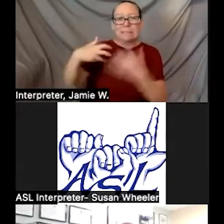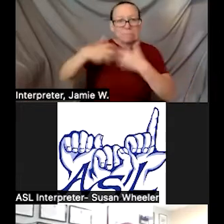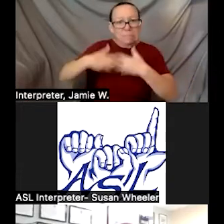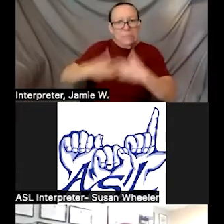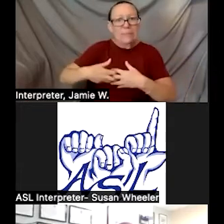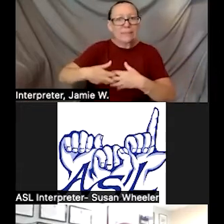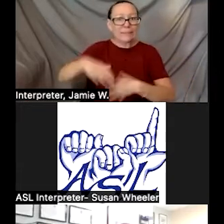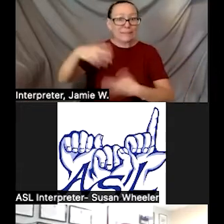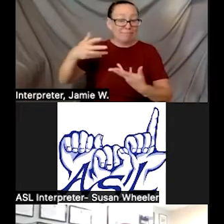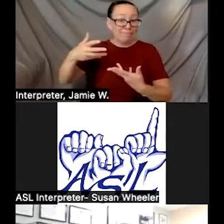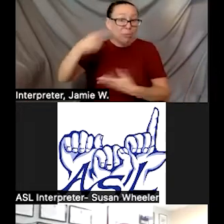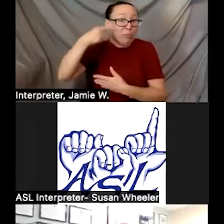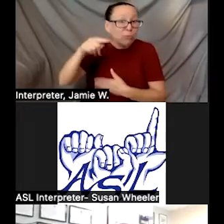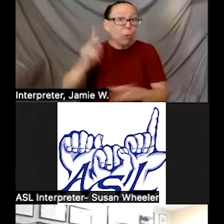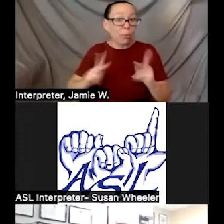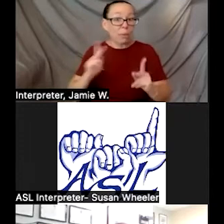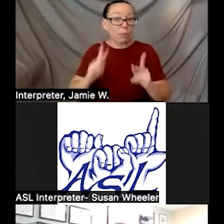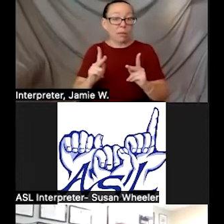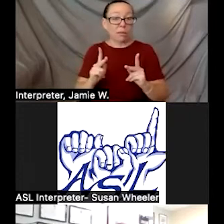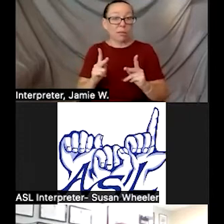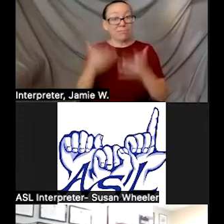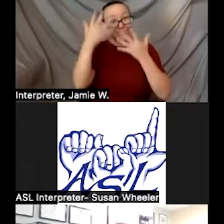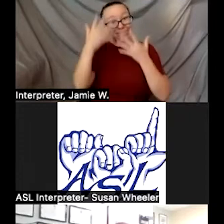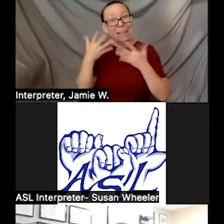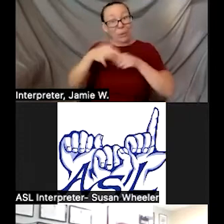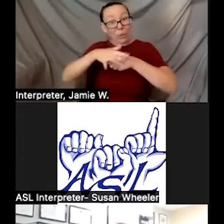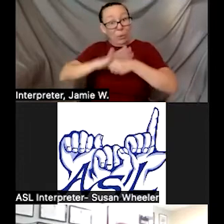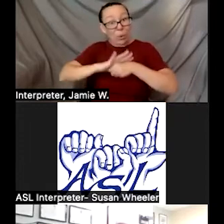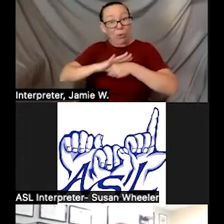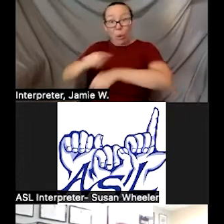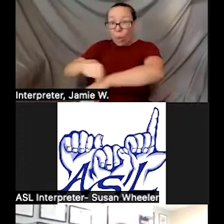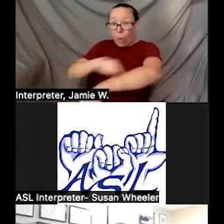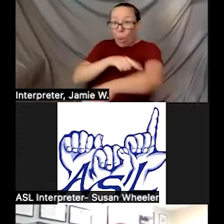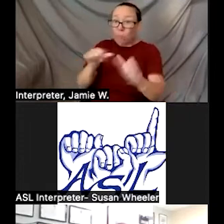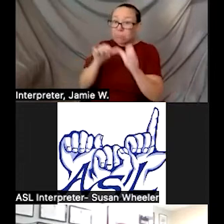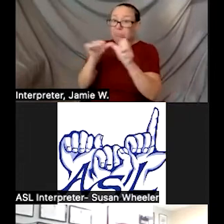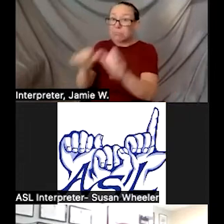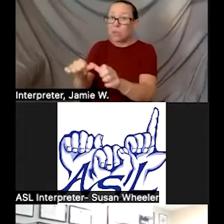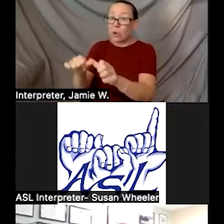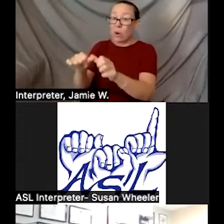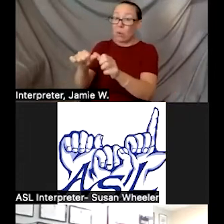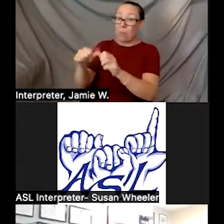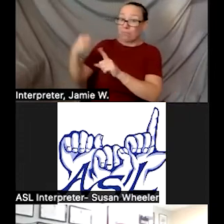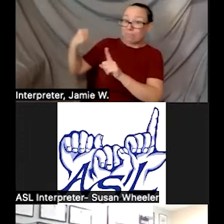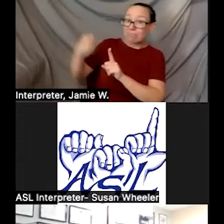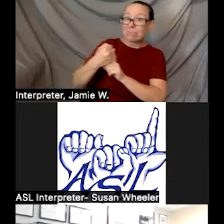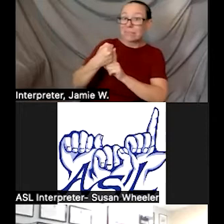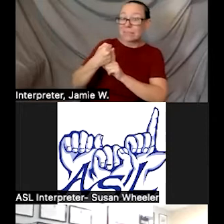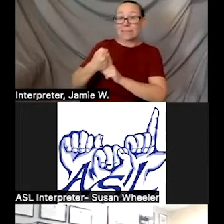unfortunately, that's one of the long-term effects of COVID with some people is long-term being O2